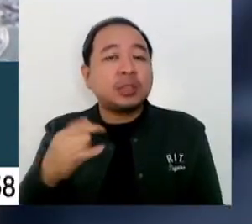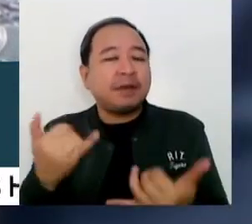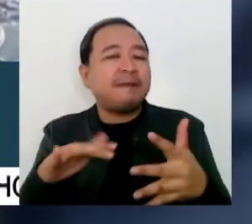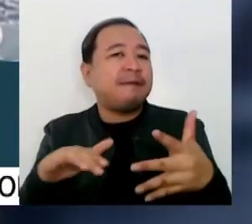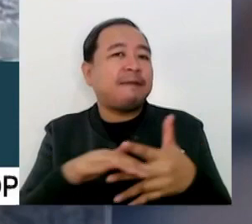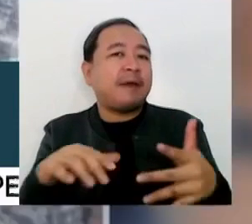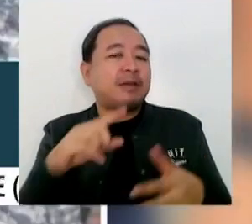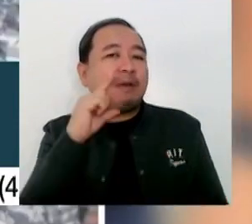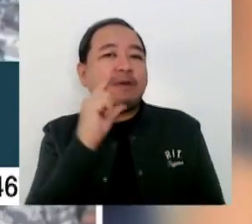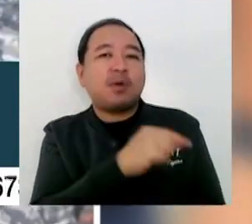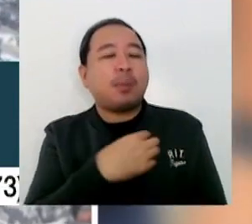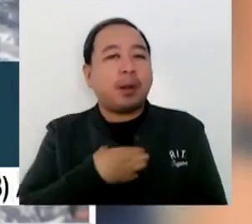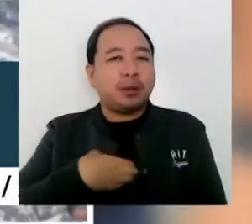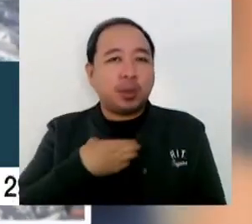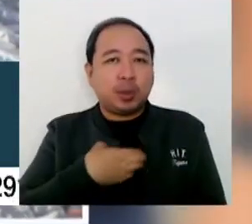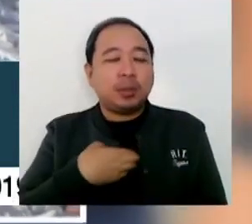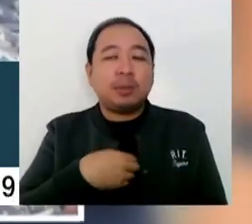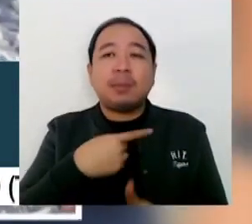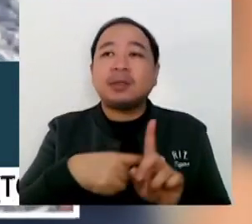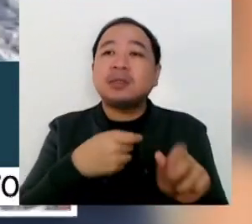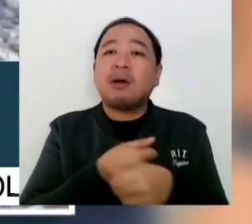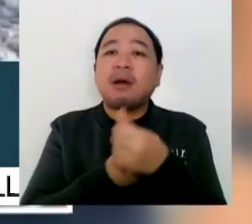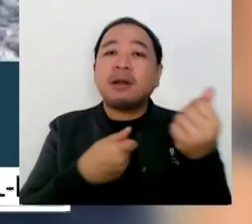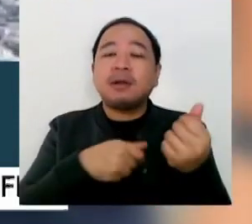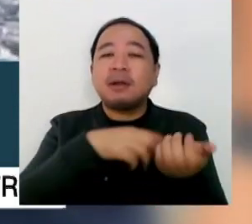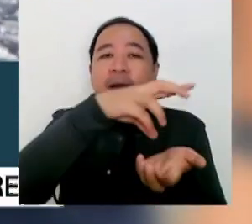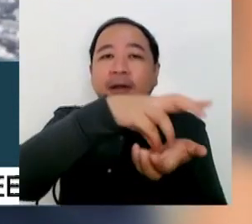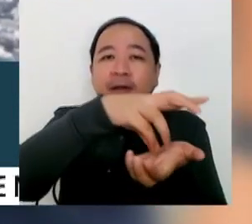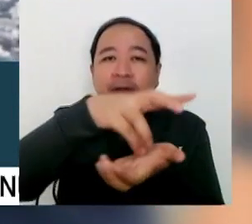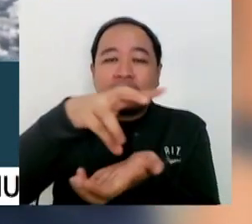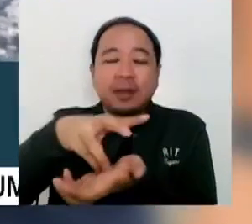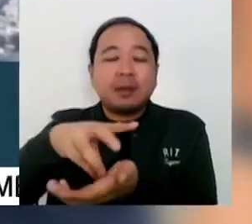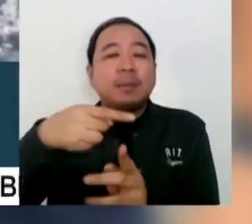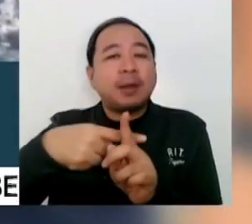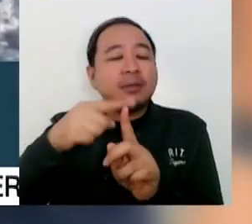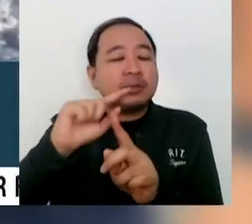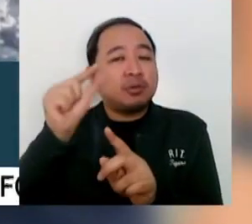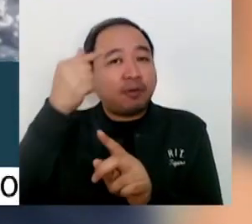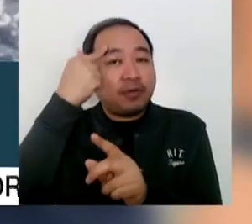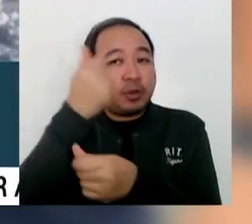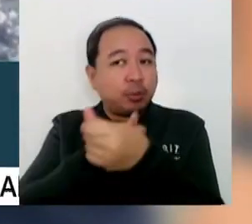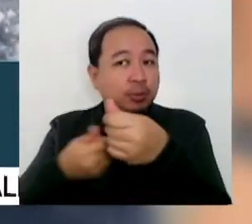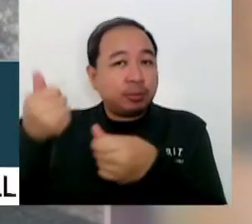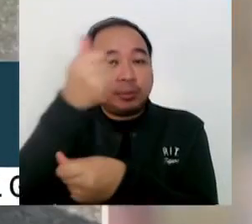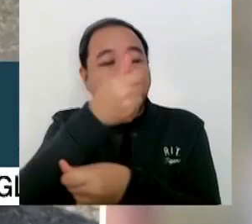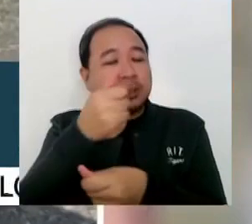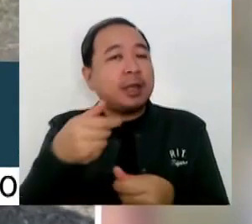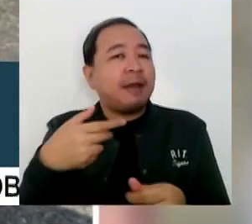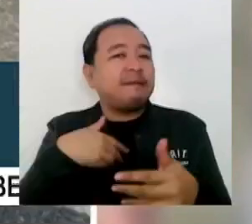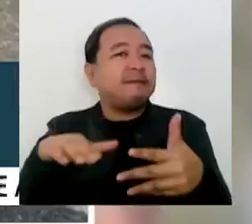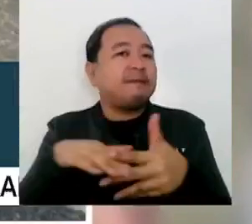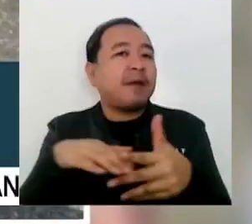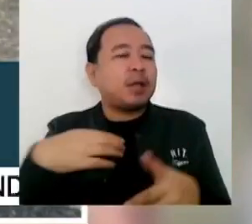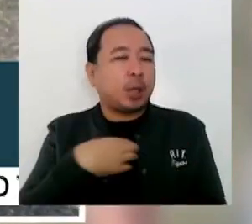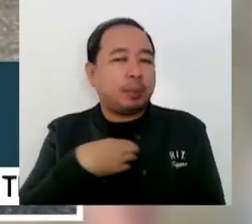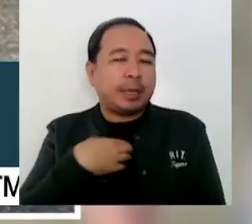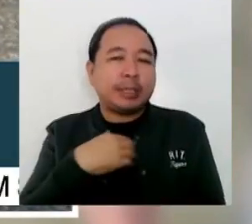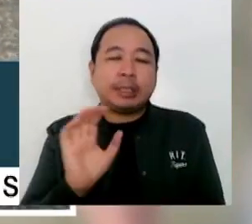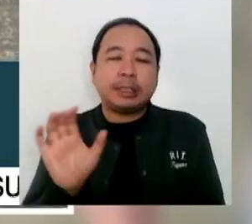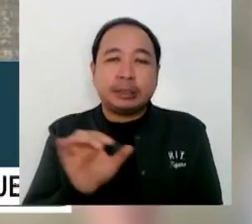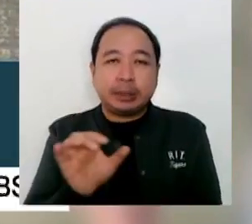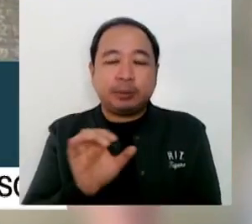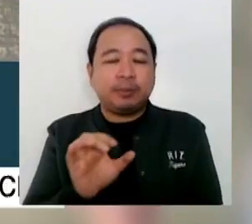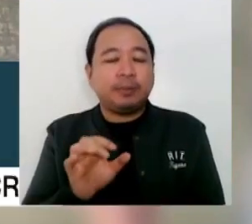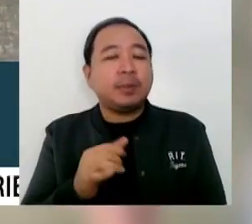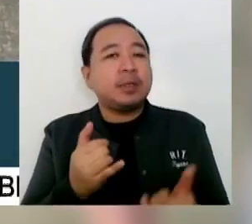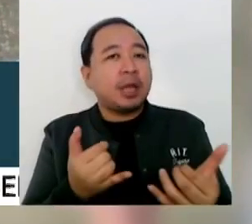also encouraged other affected towns and Oriental Governor Romelito Dulor himself to file a case. Secretary Mulya denied